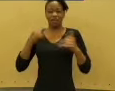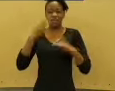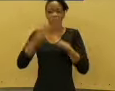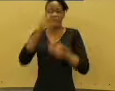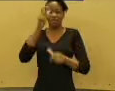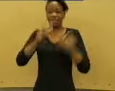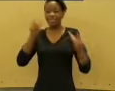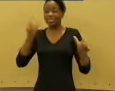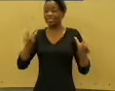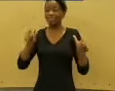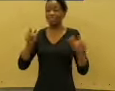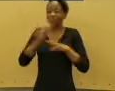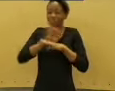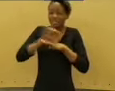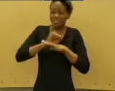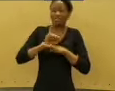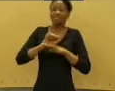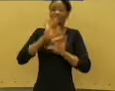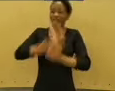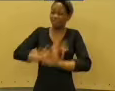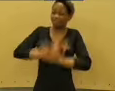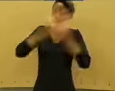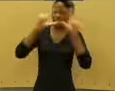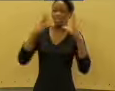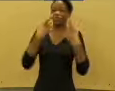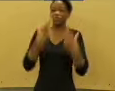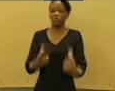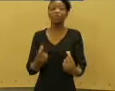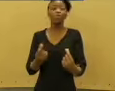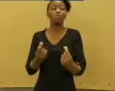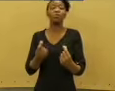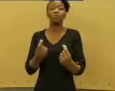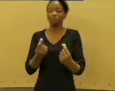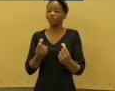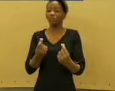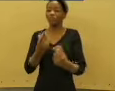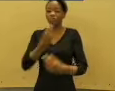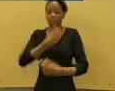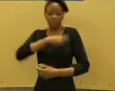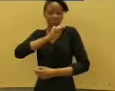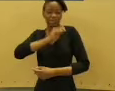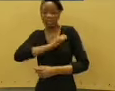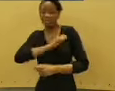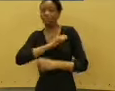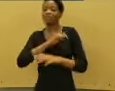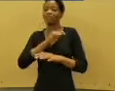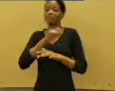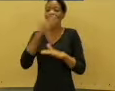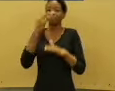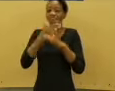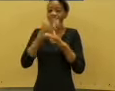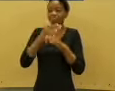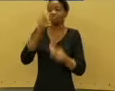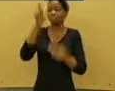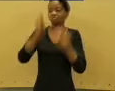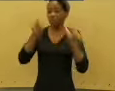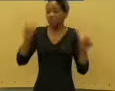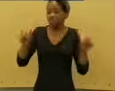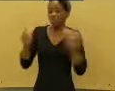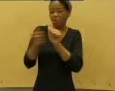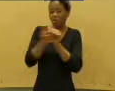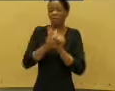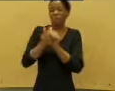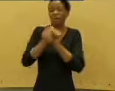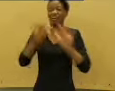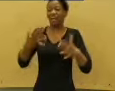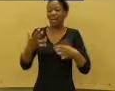clear statements as to how to work with trans or intersex patients, how to work with non-binary patients,